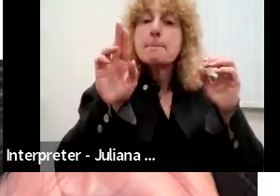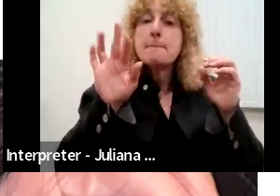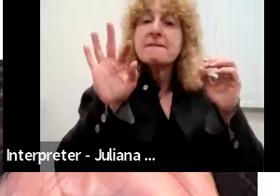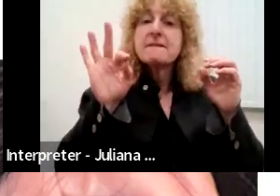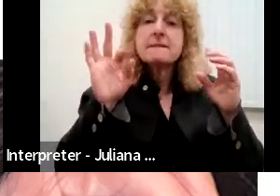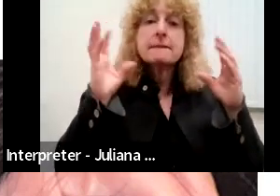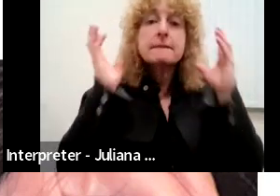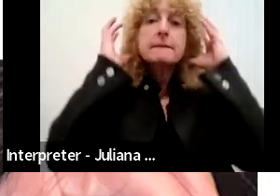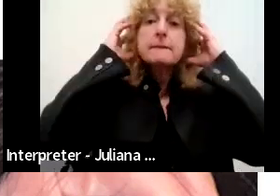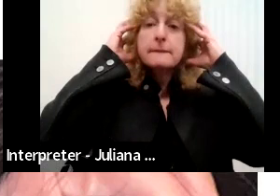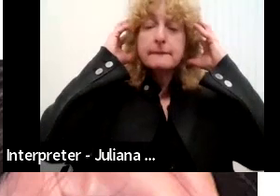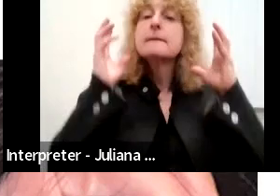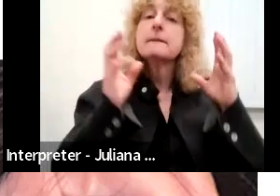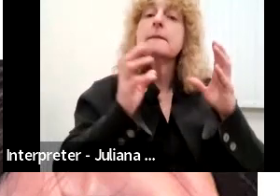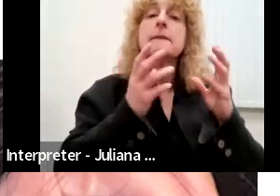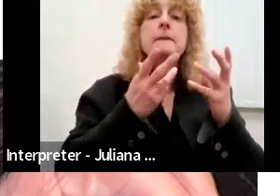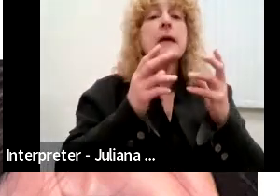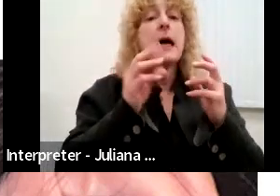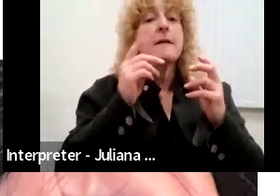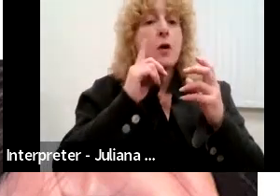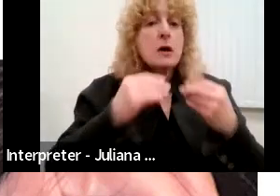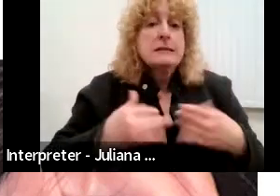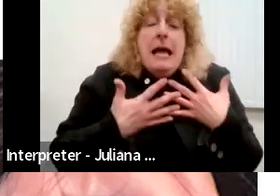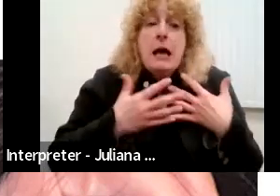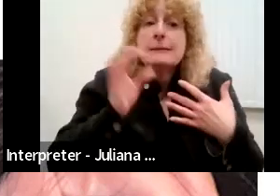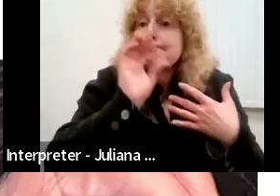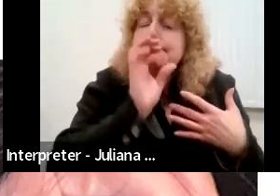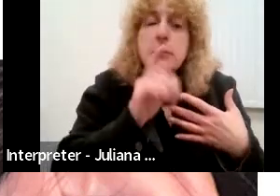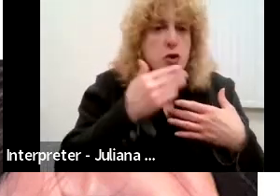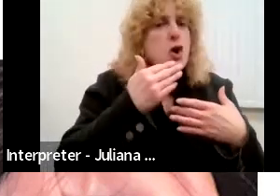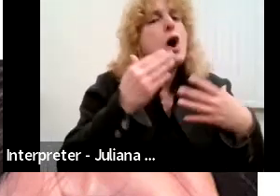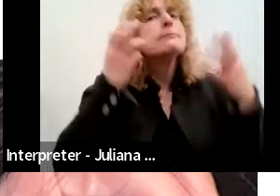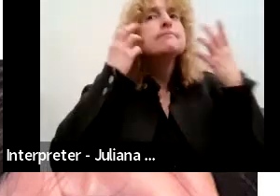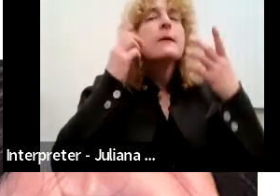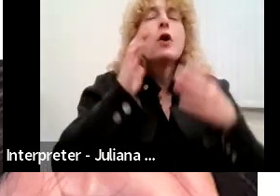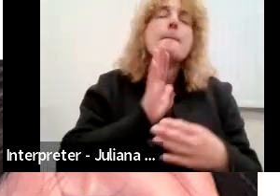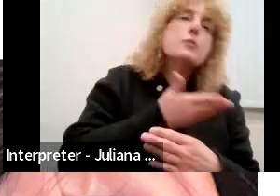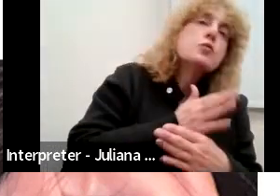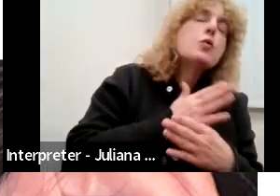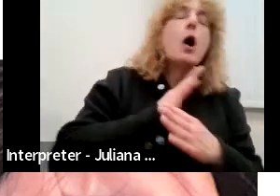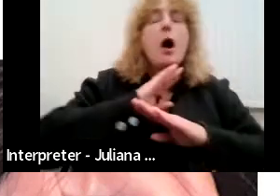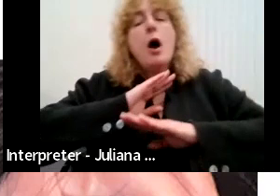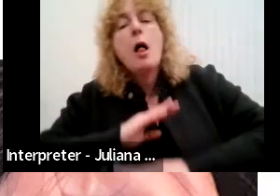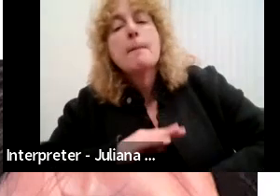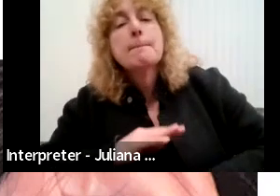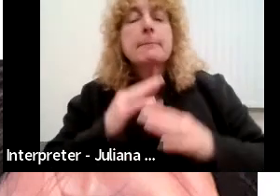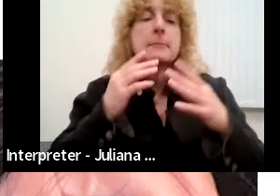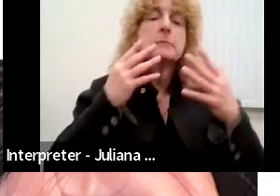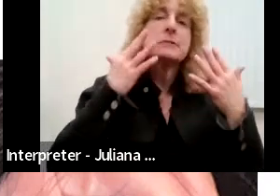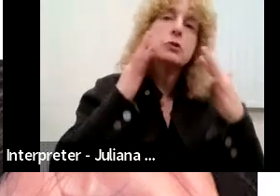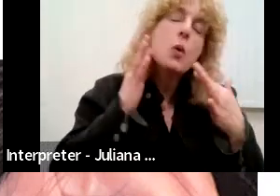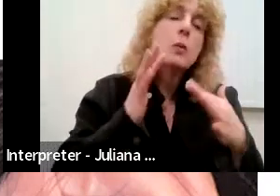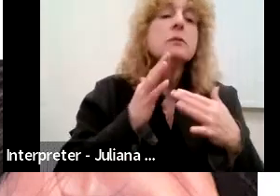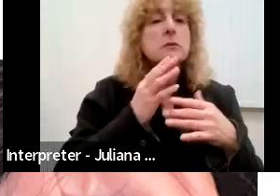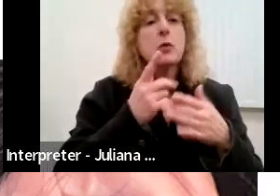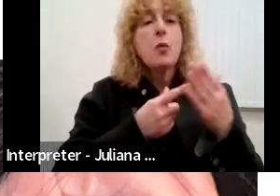for sensory seekers, headphones are great for using music, calming sounds, and noises. If what's